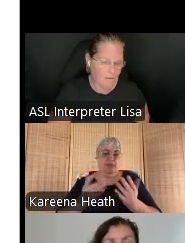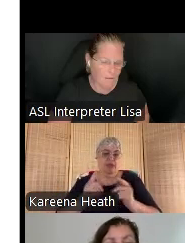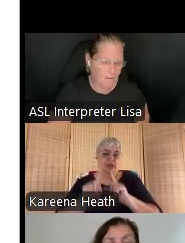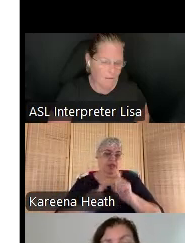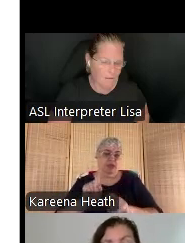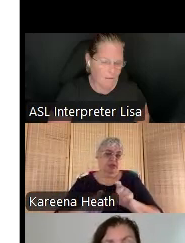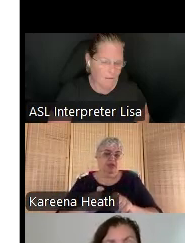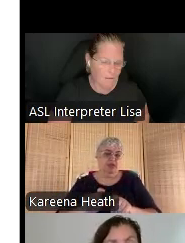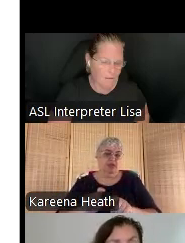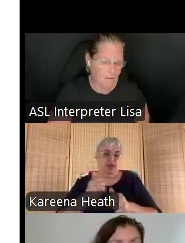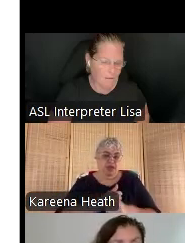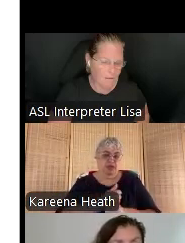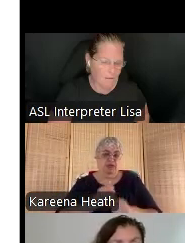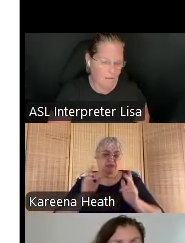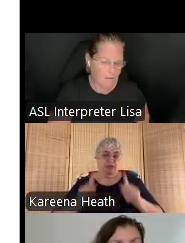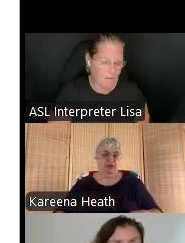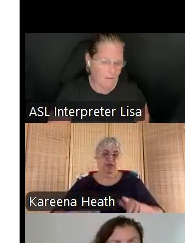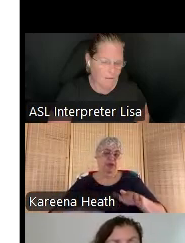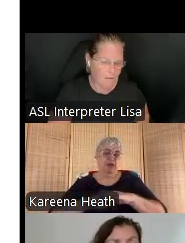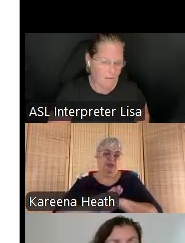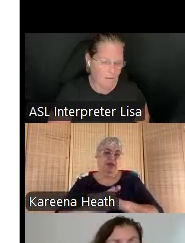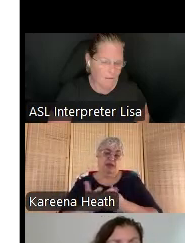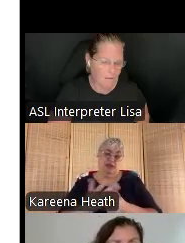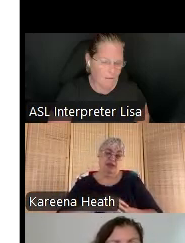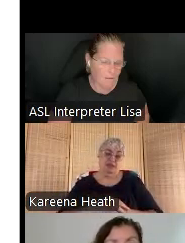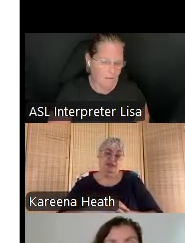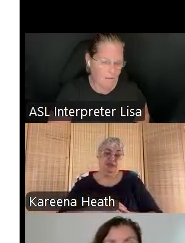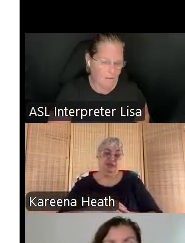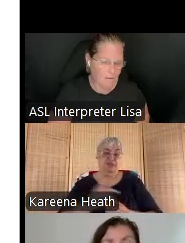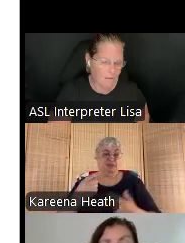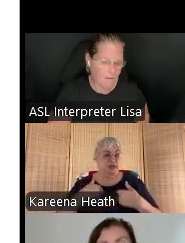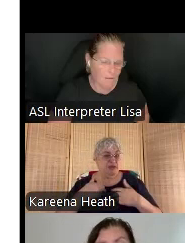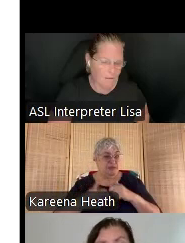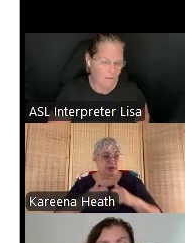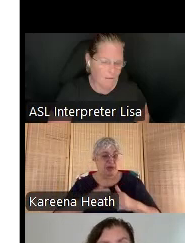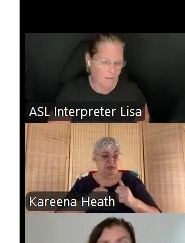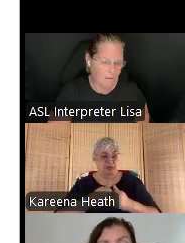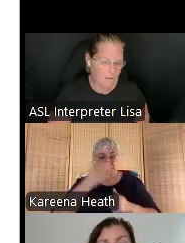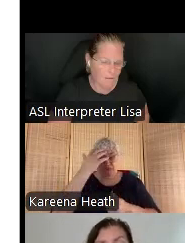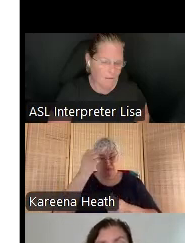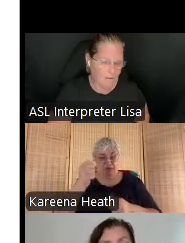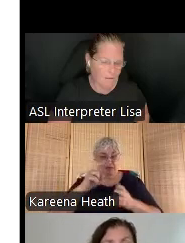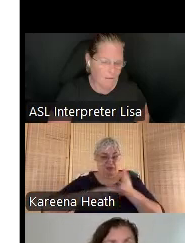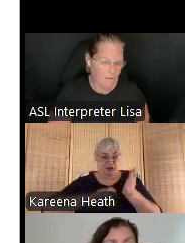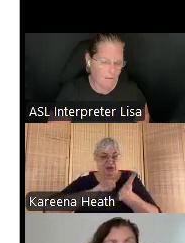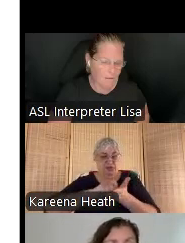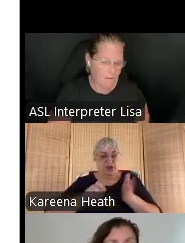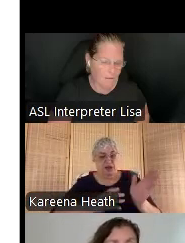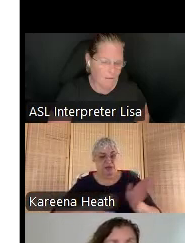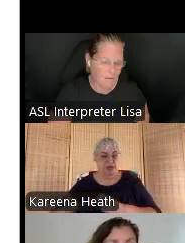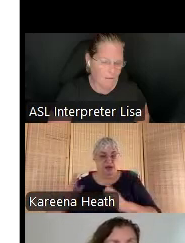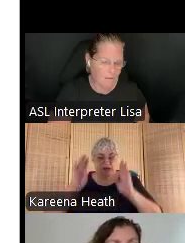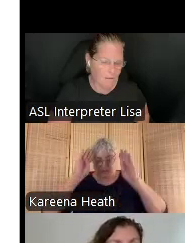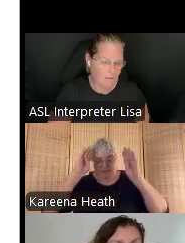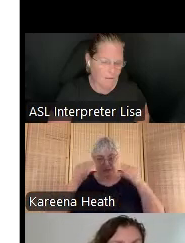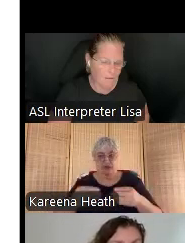asking every client that comes through your door. Do you have any problems with memory, reading, writing, planning, concentration,